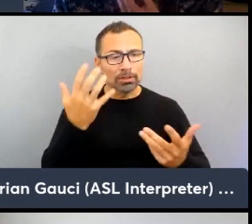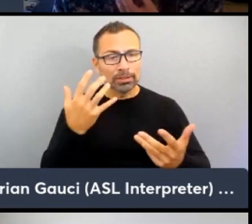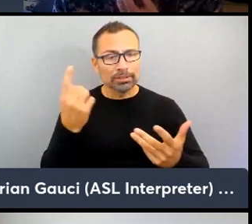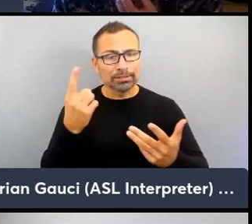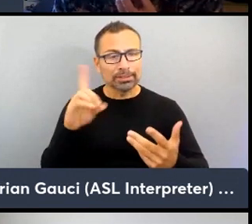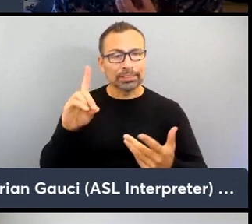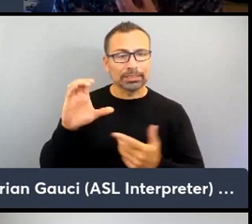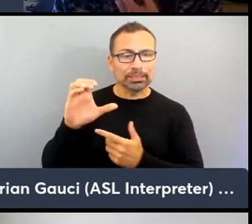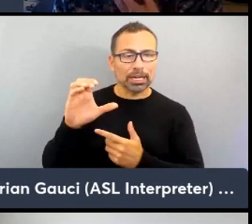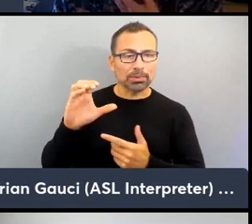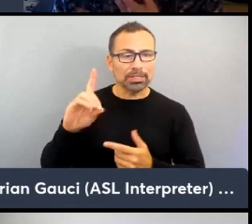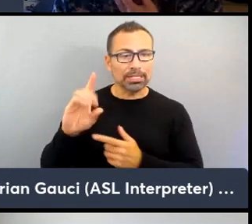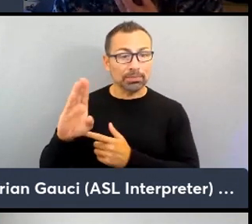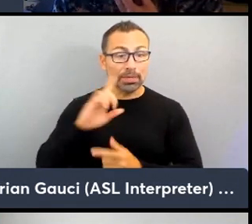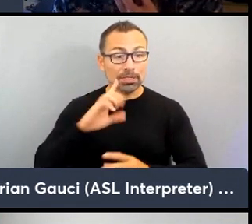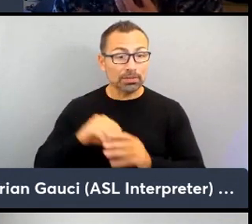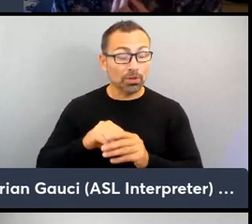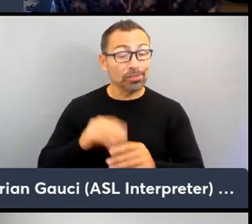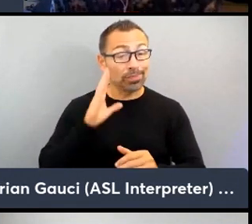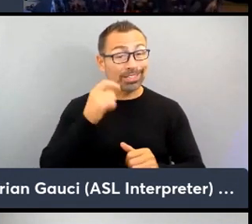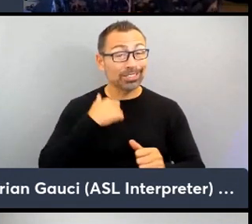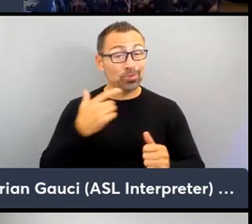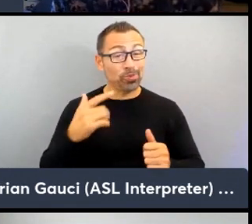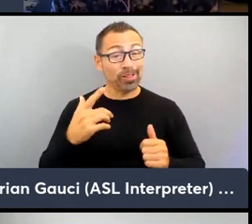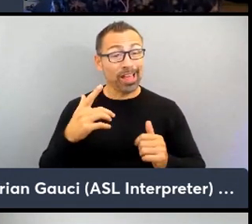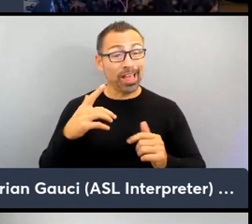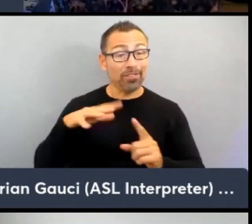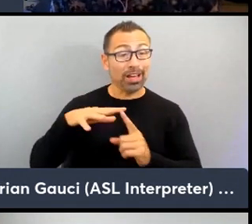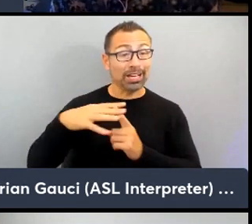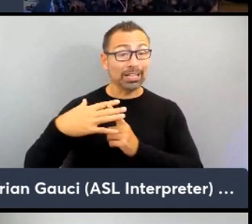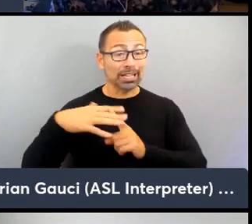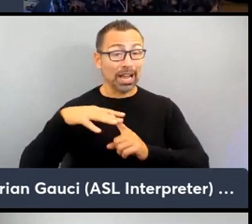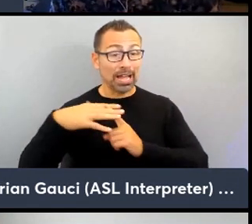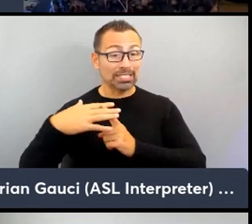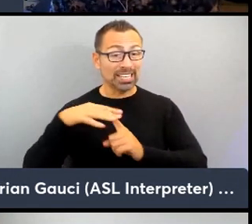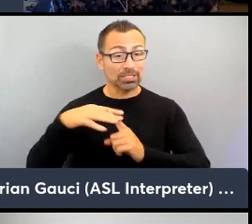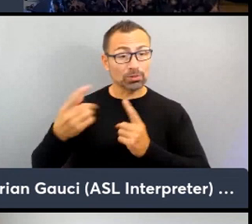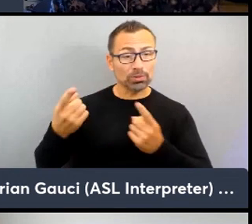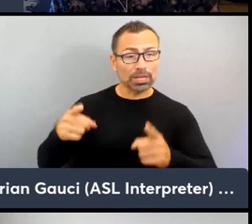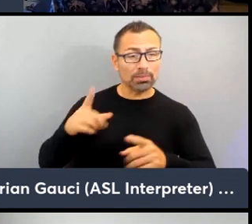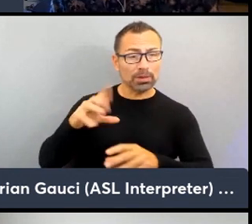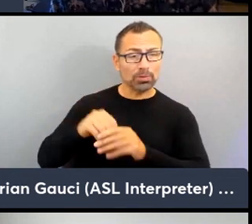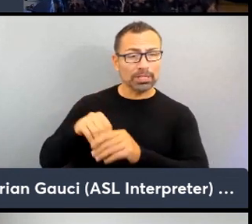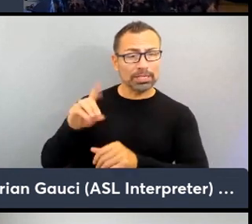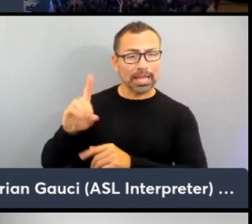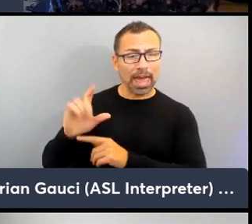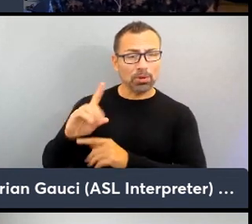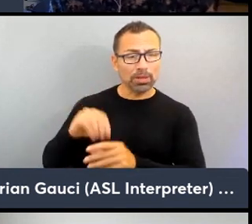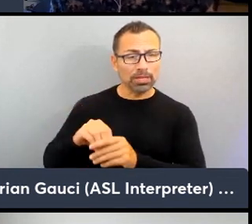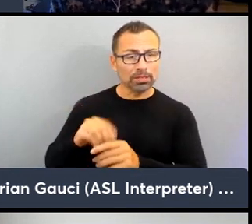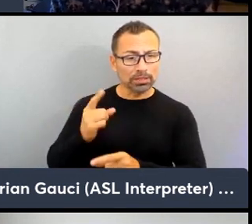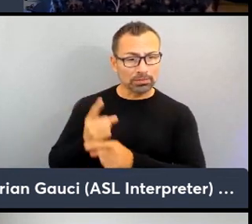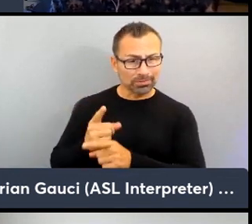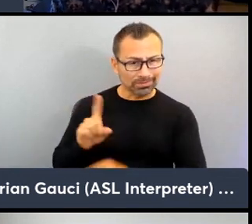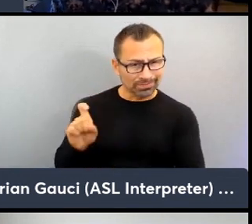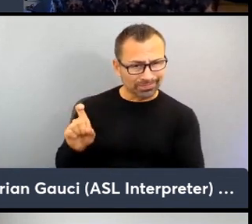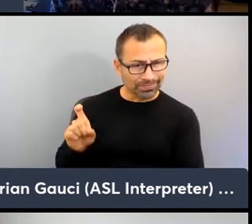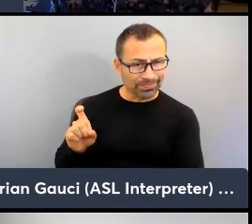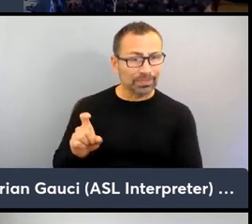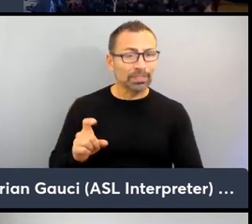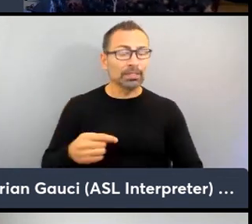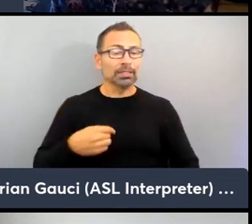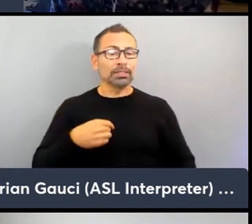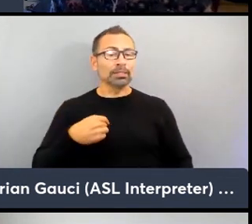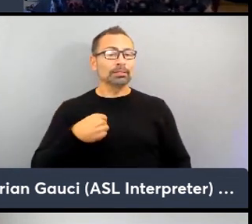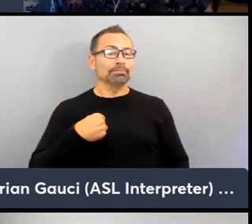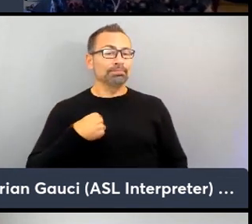provide context to what is happening to data within that. Am I gathering that correctly? Yeah, actually. So there's a thing that you mentioned.